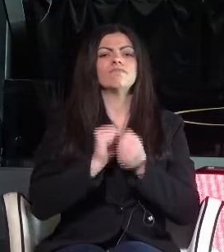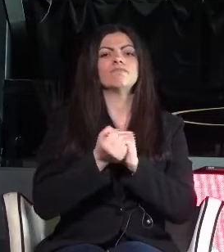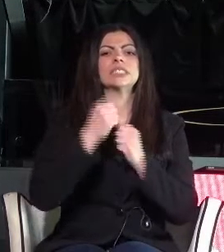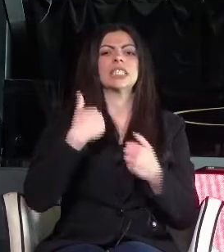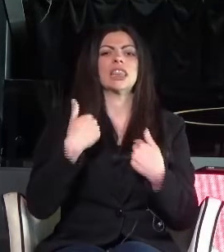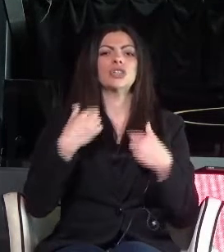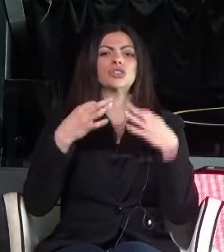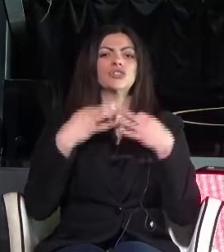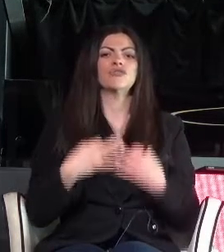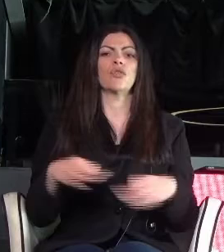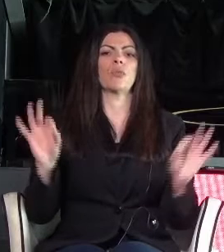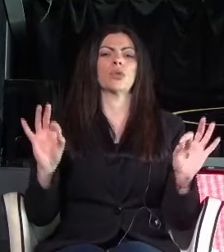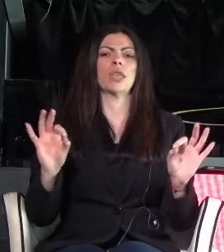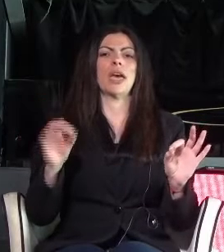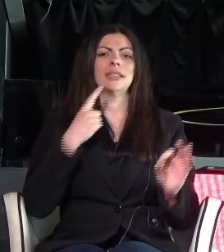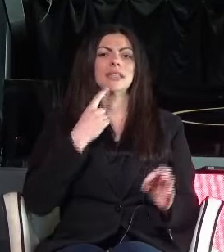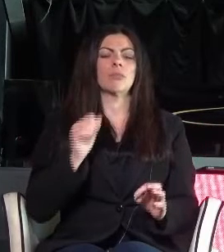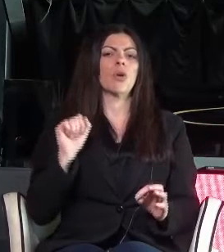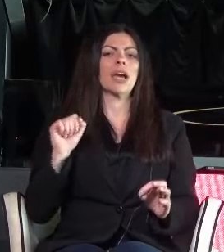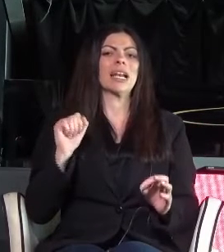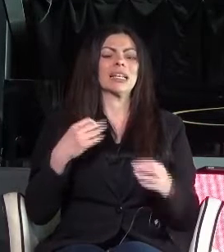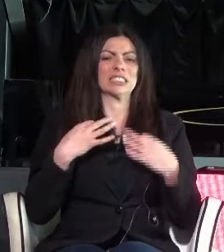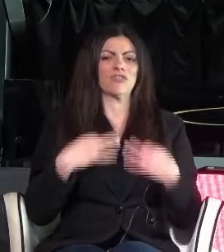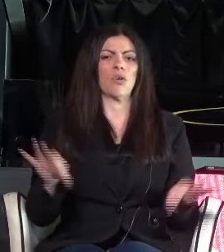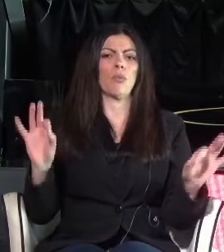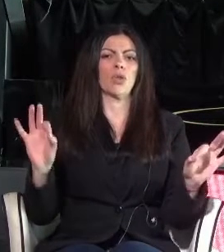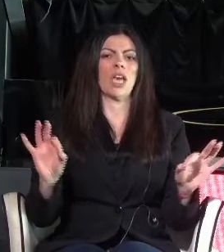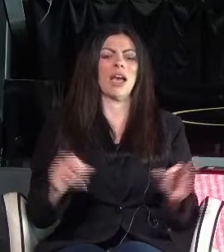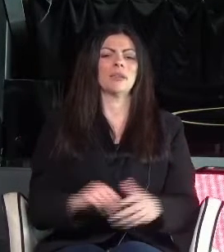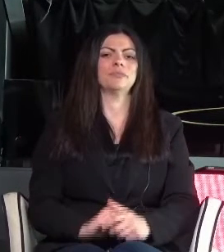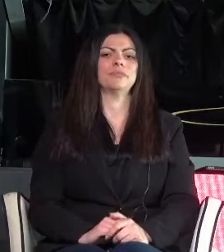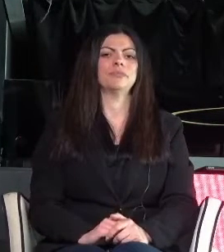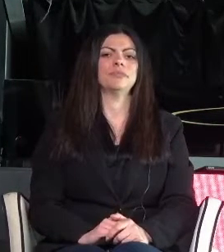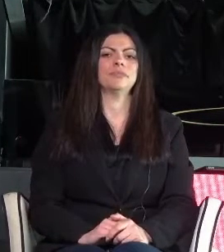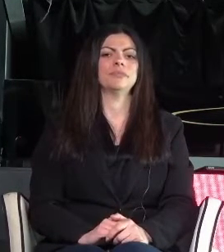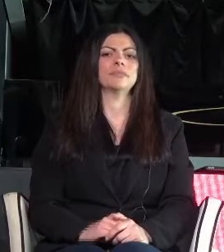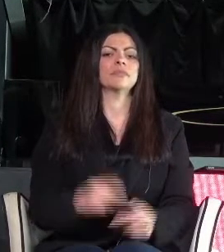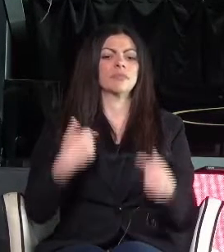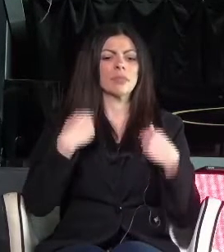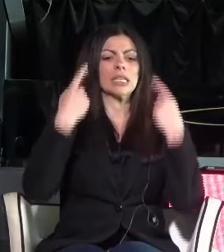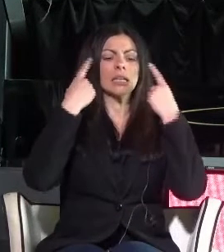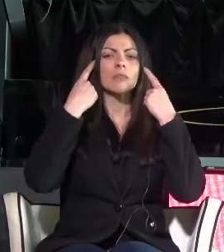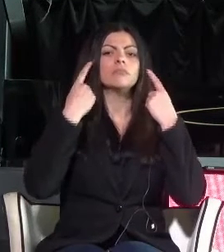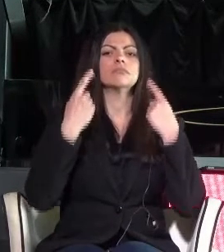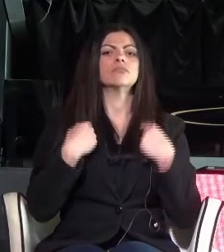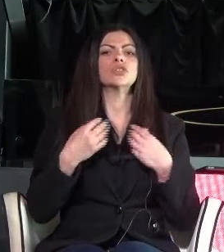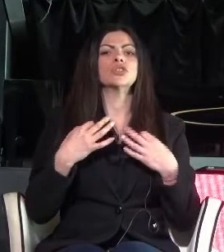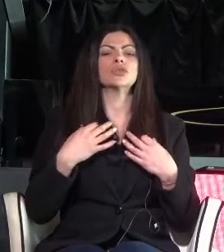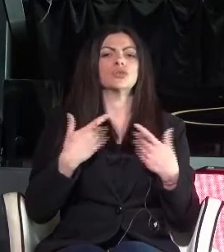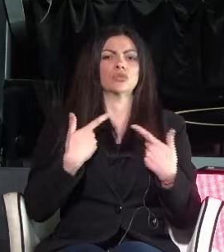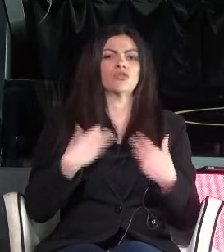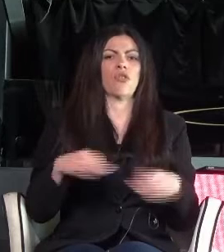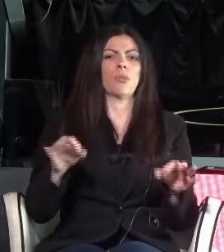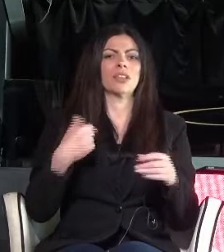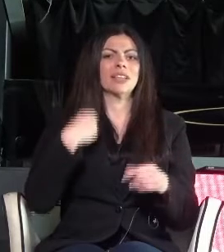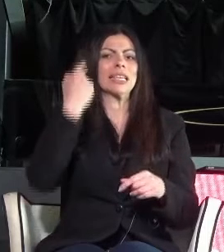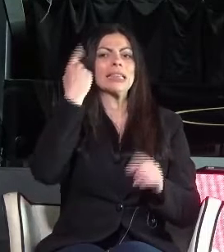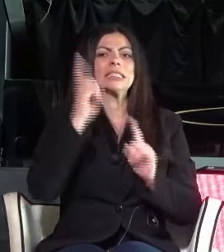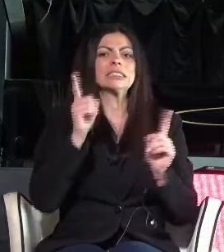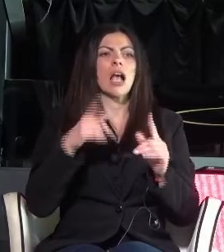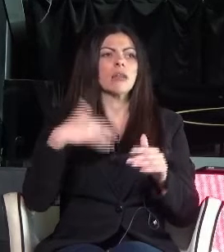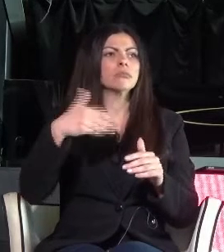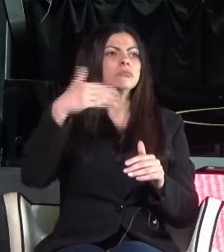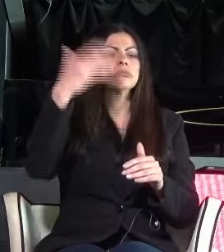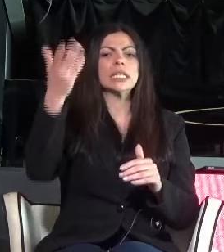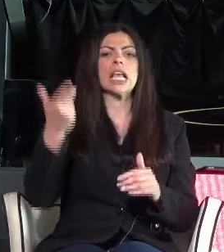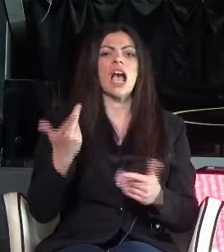absolutely convinced that no matter what happens in the next days, or in worst case weeks and months, Ukraine